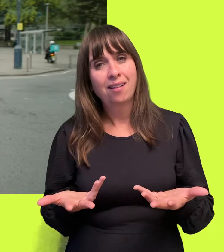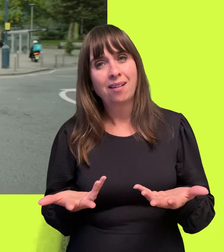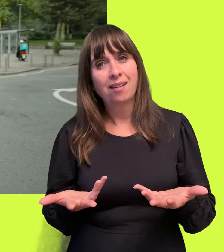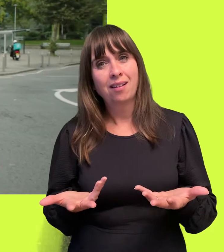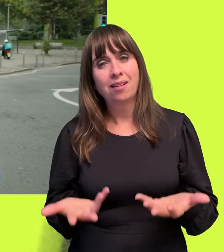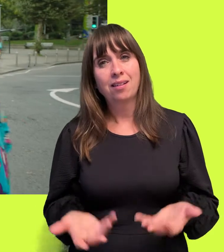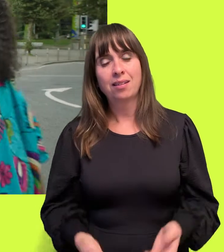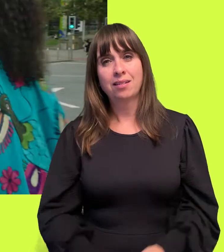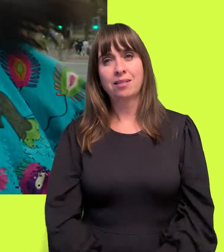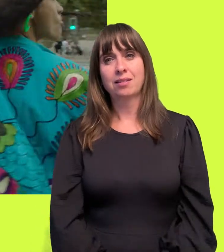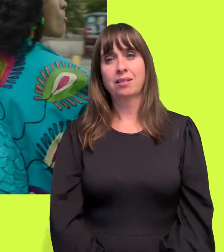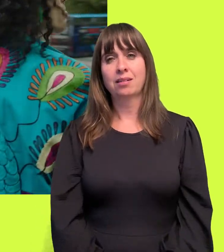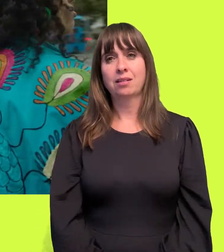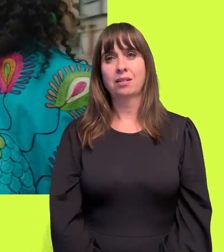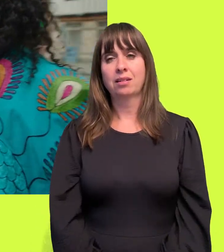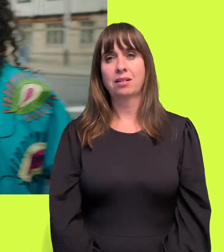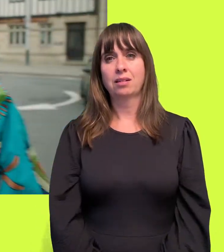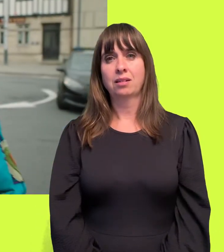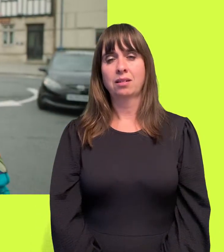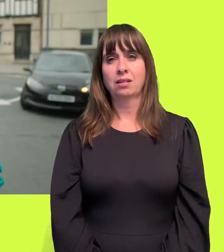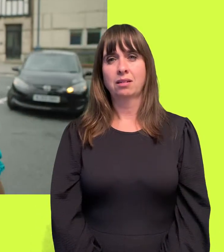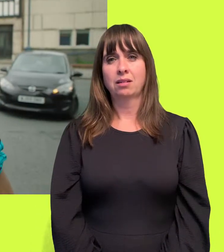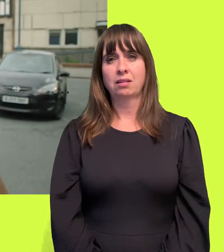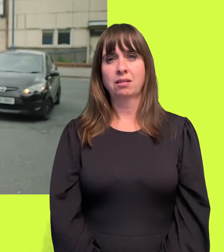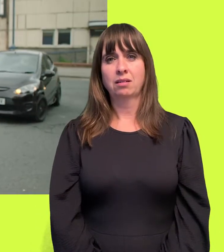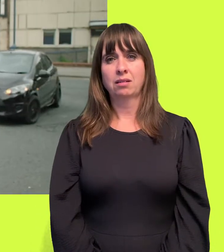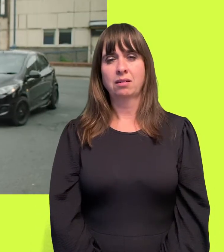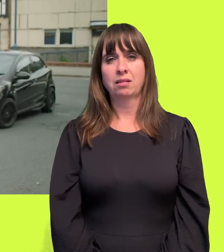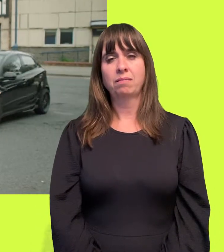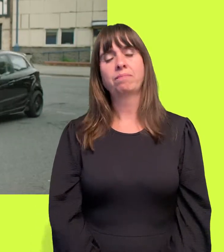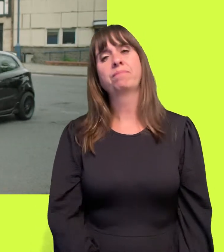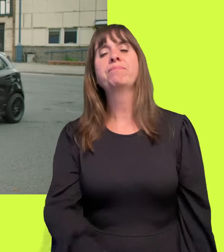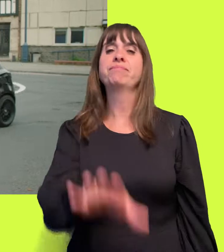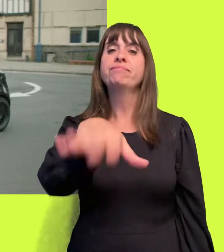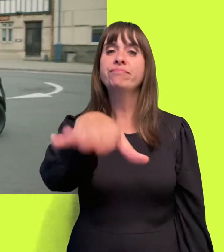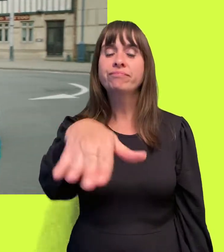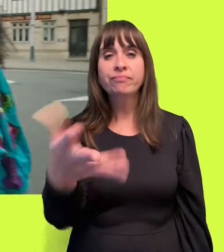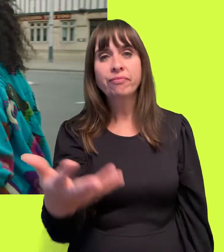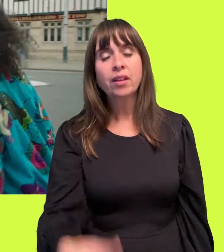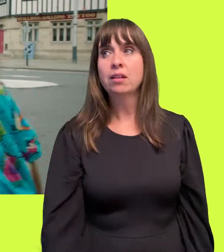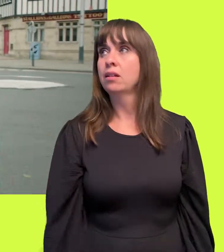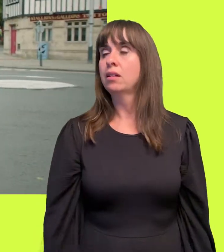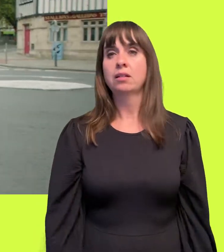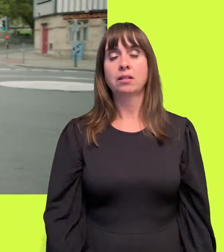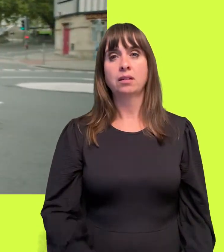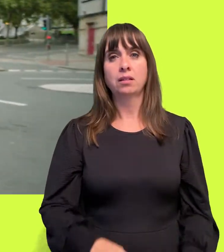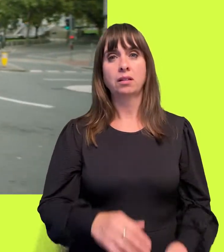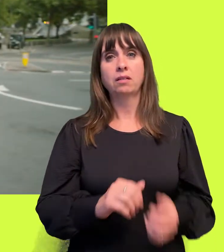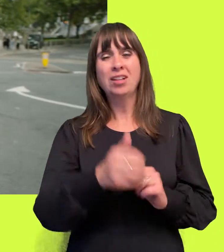Sorry. Did she say anything? tell me anything. Eva. Ev. What does that